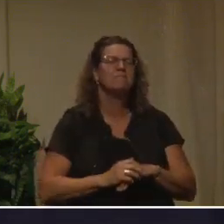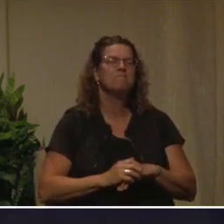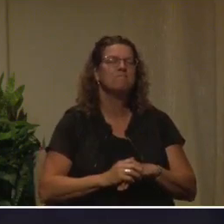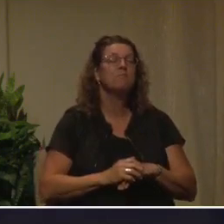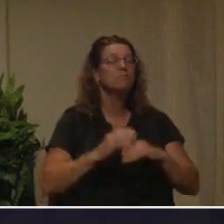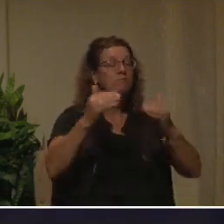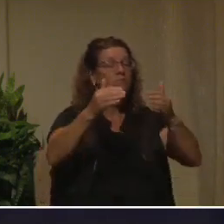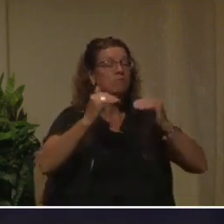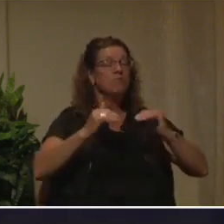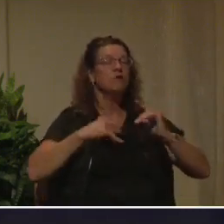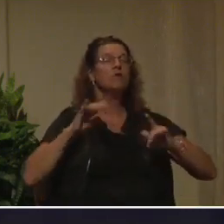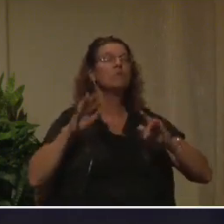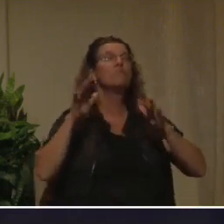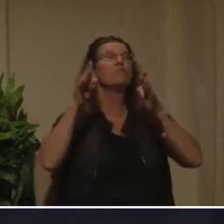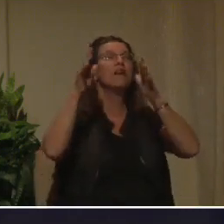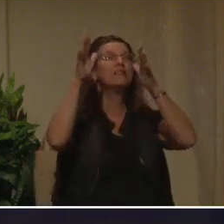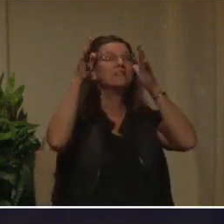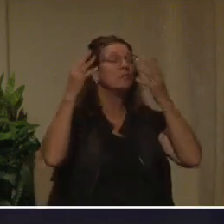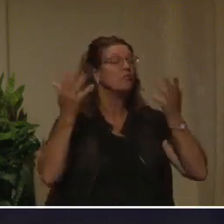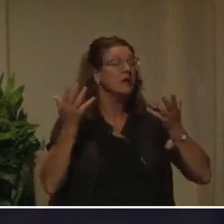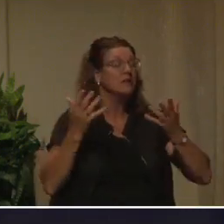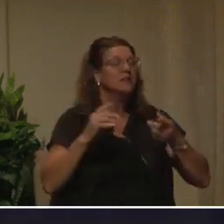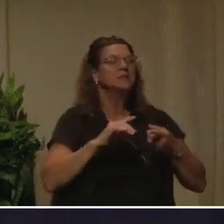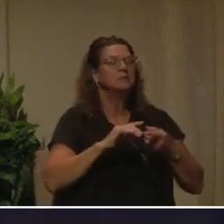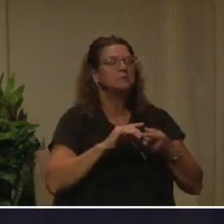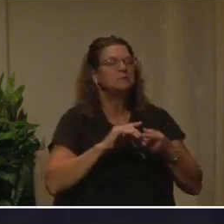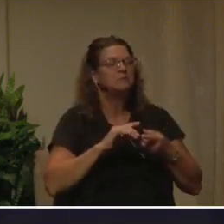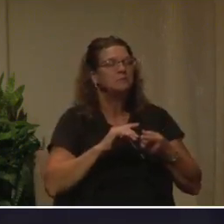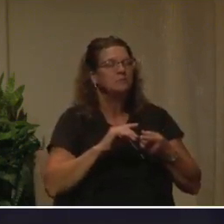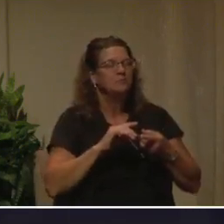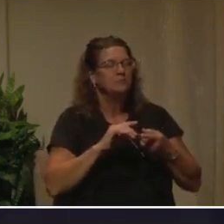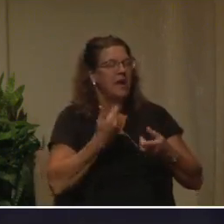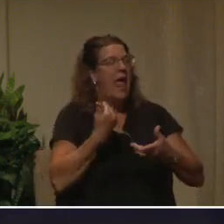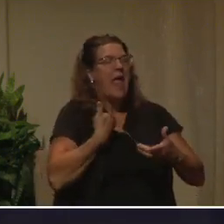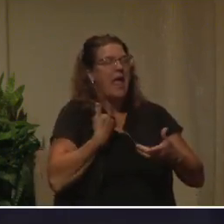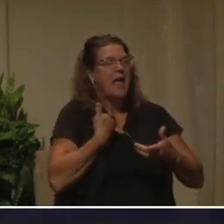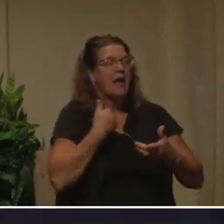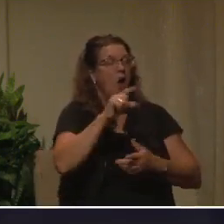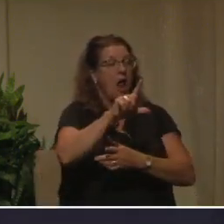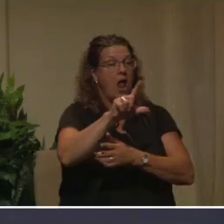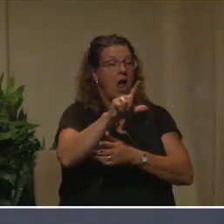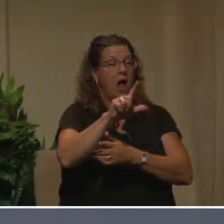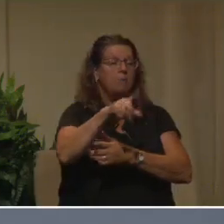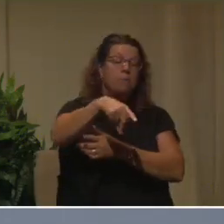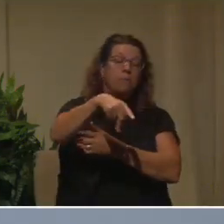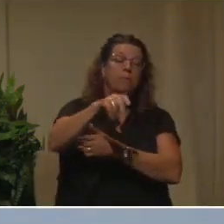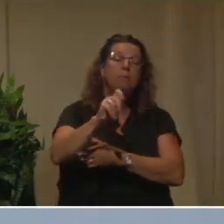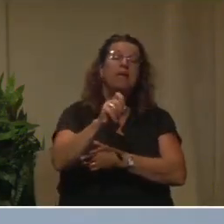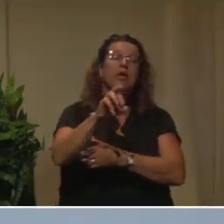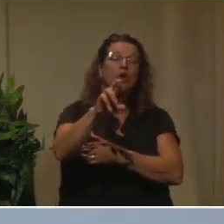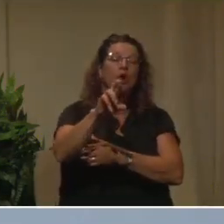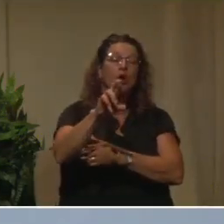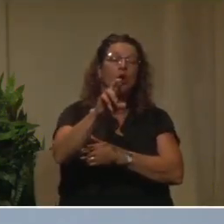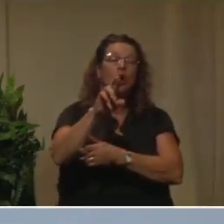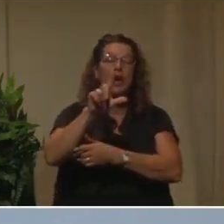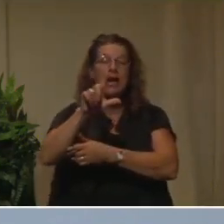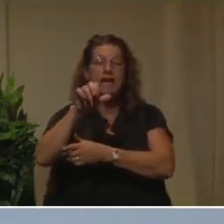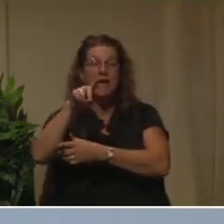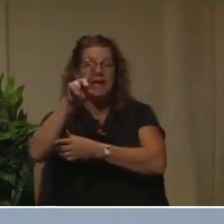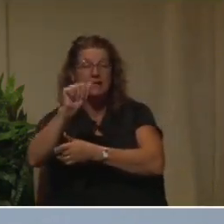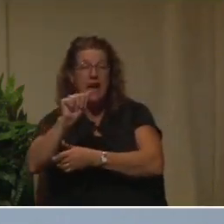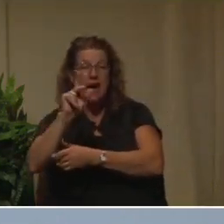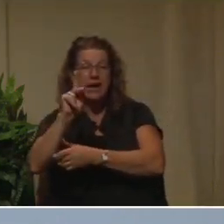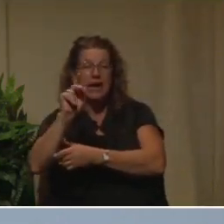some members of our congregation who are looking forward to special events. Peter and Linda Campanar, who celebrate their 40th